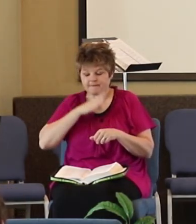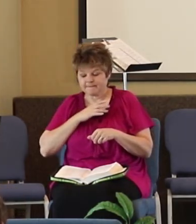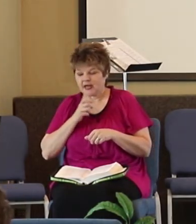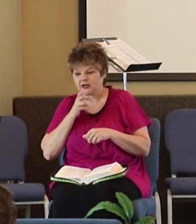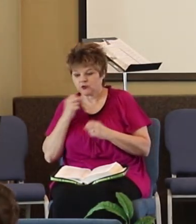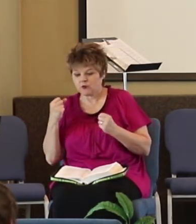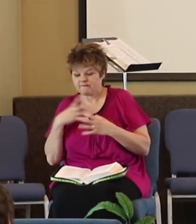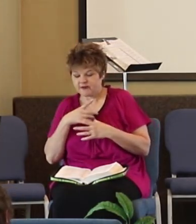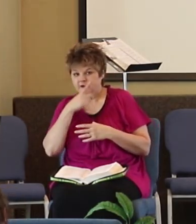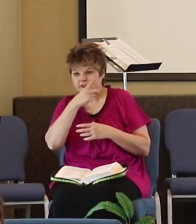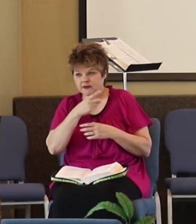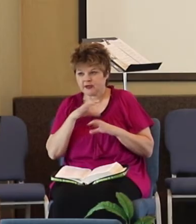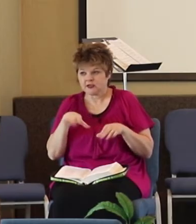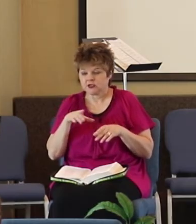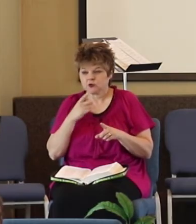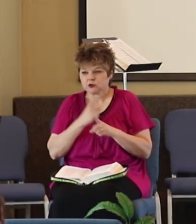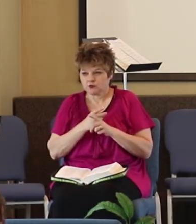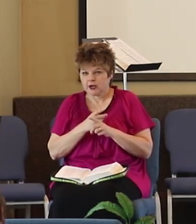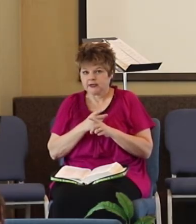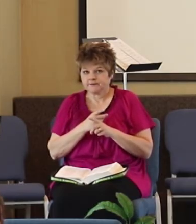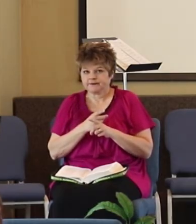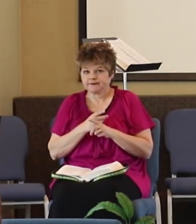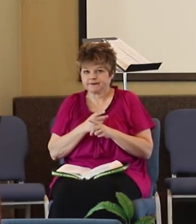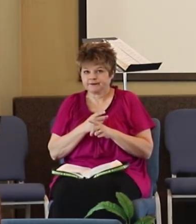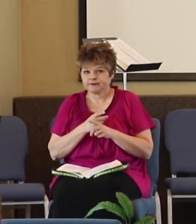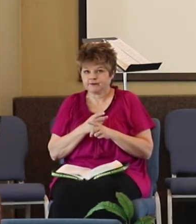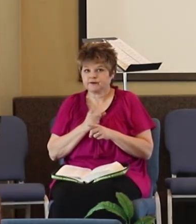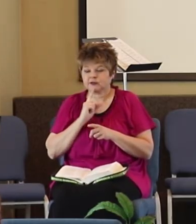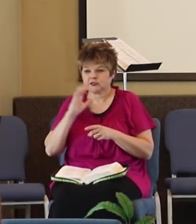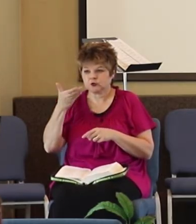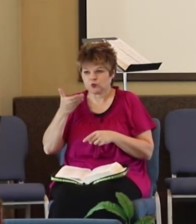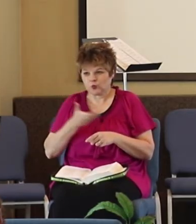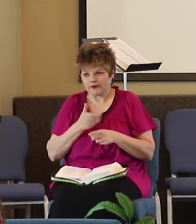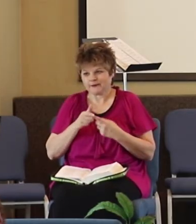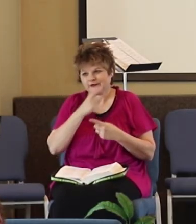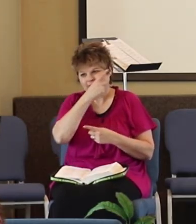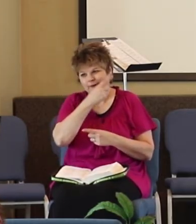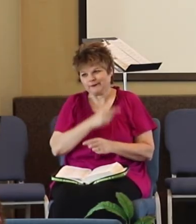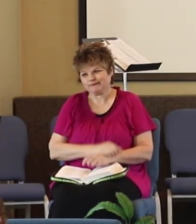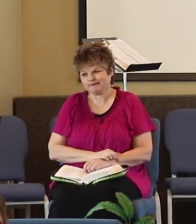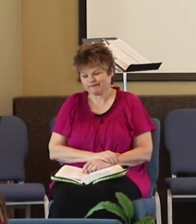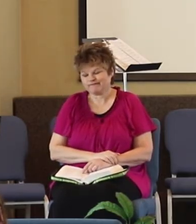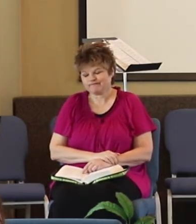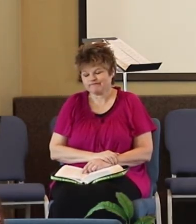and does what is right is welcome to him.